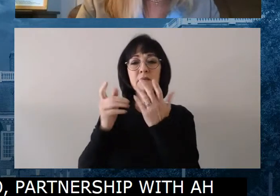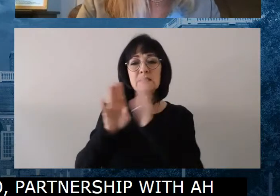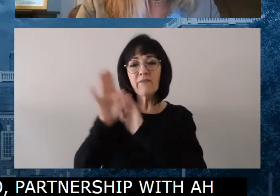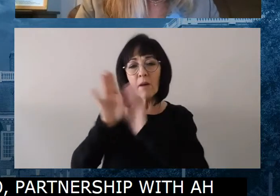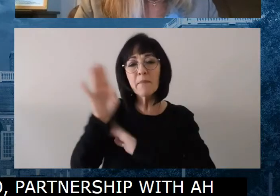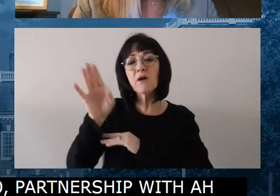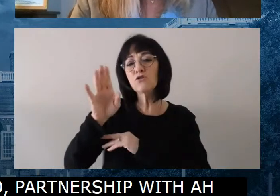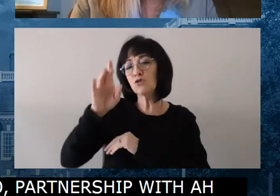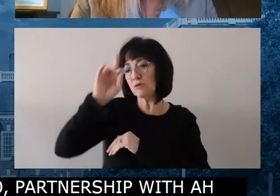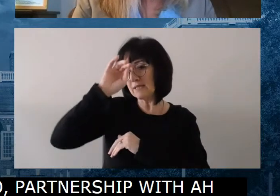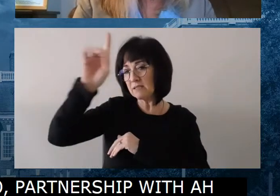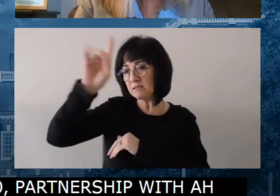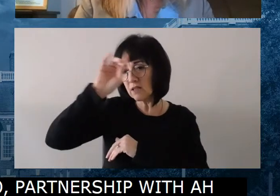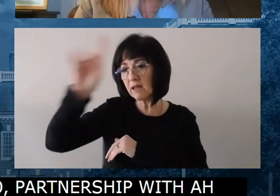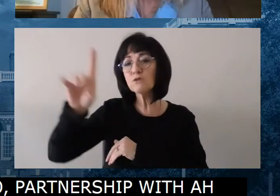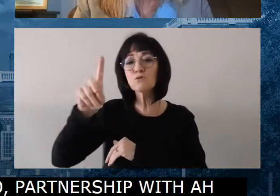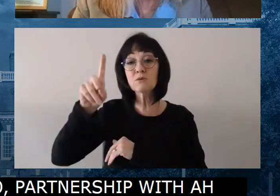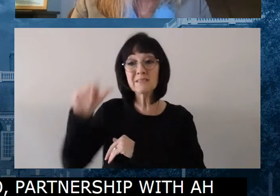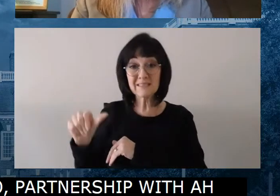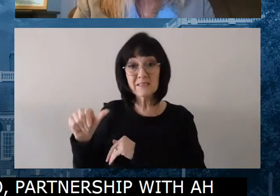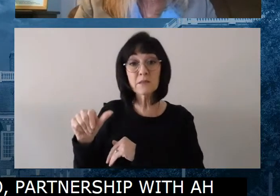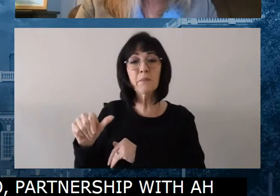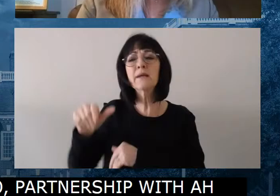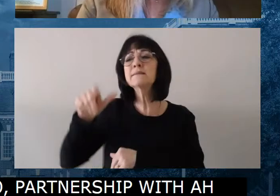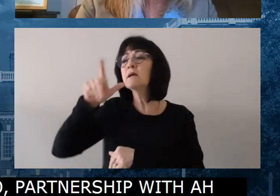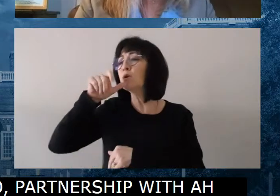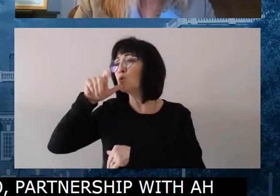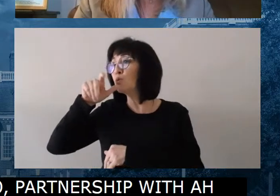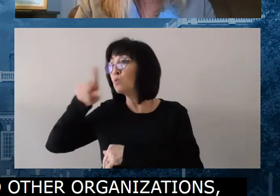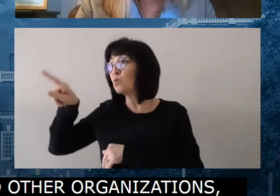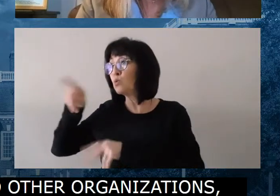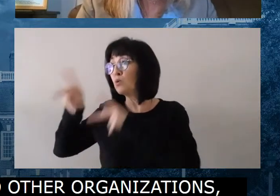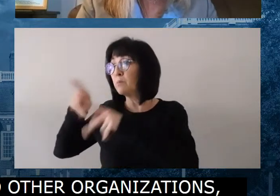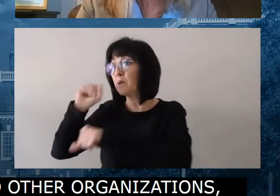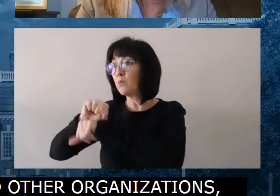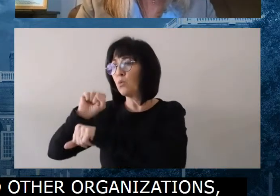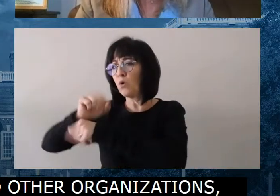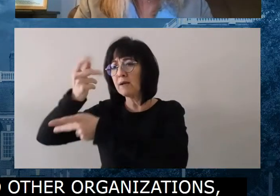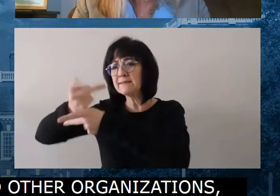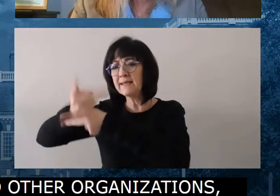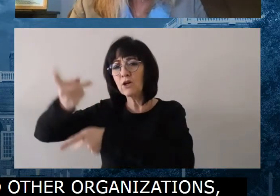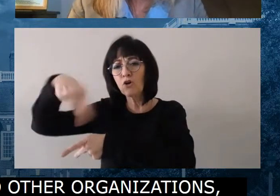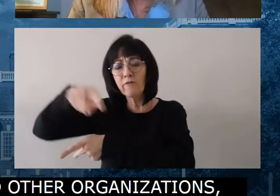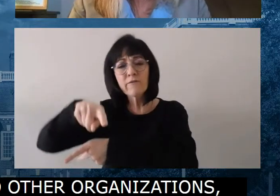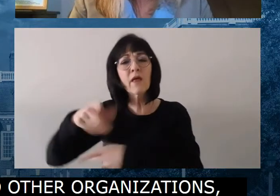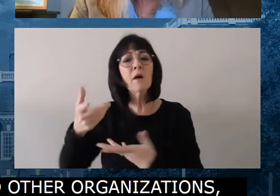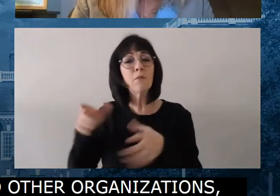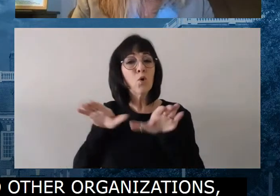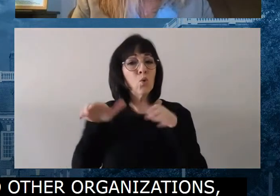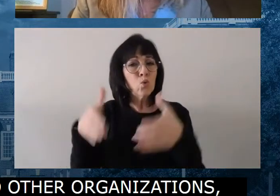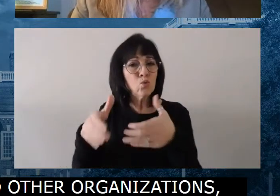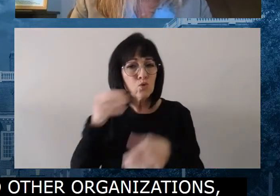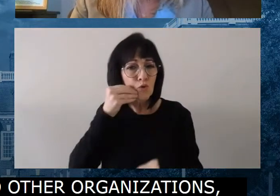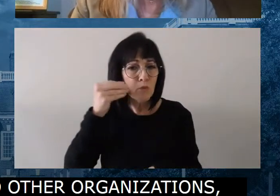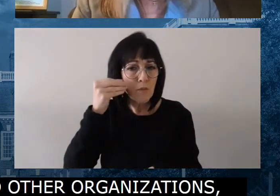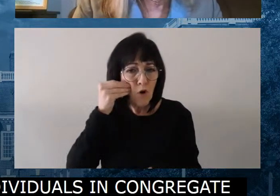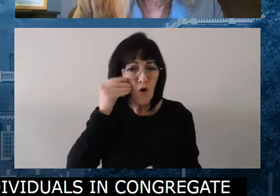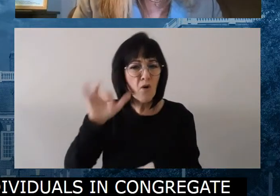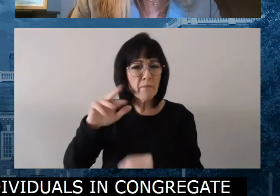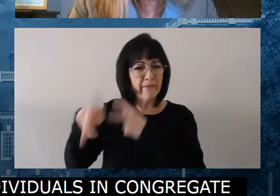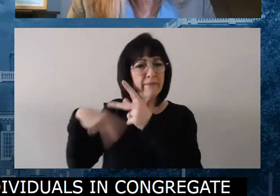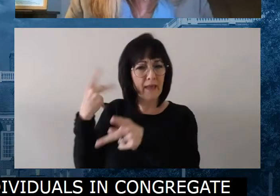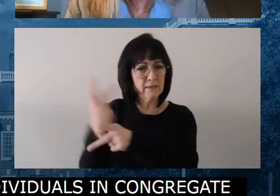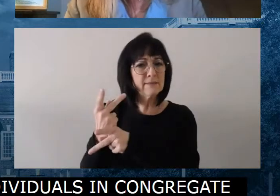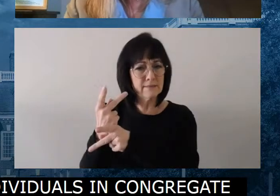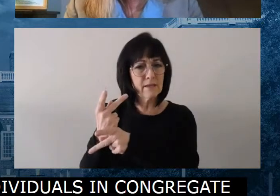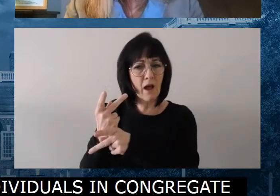their caregivers. Those events will also serve individuals in congregate living and group homes served by the Division of Substance